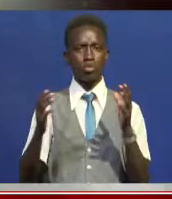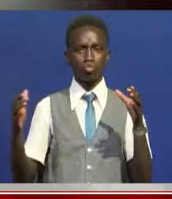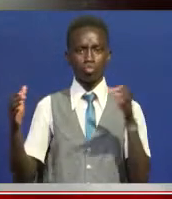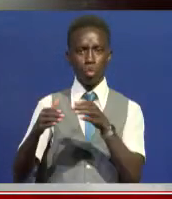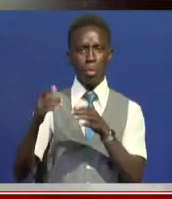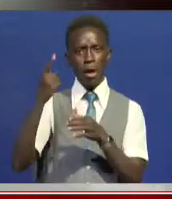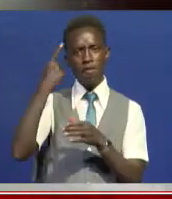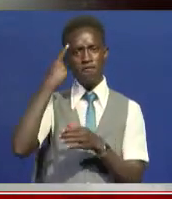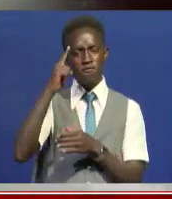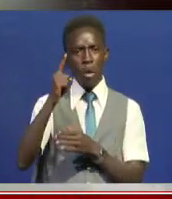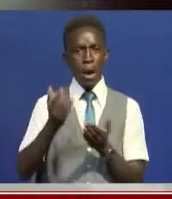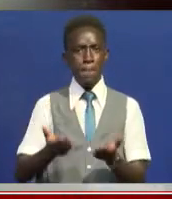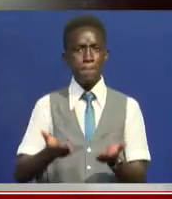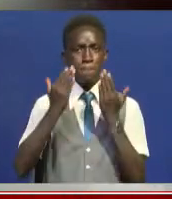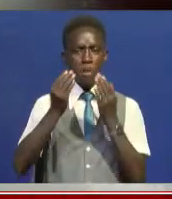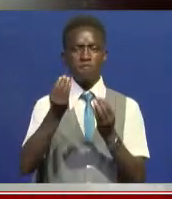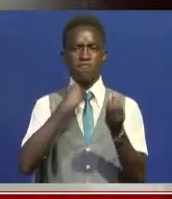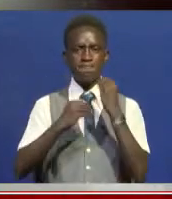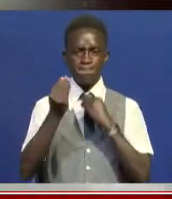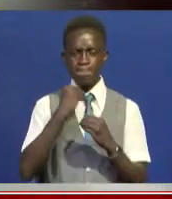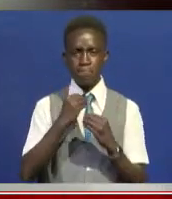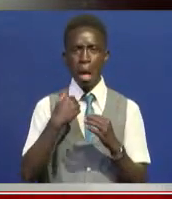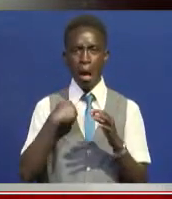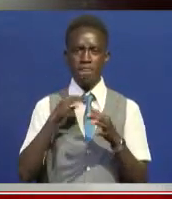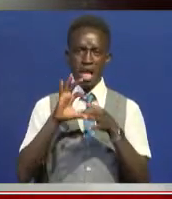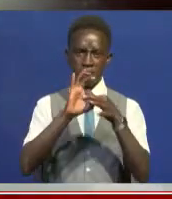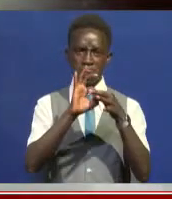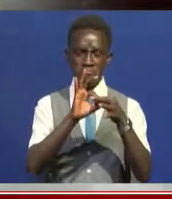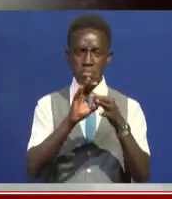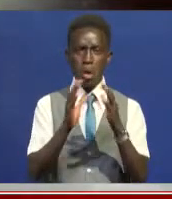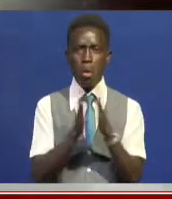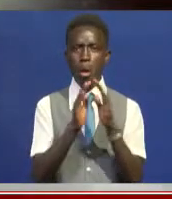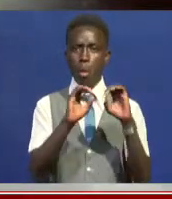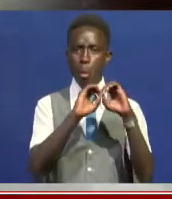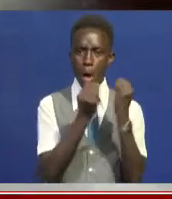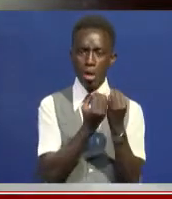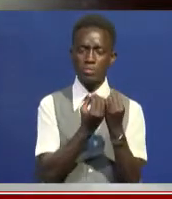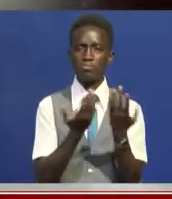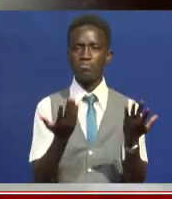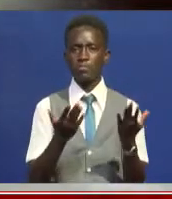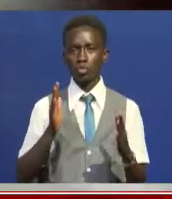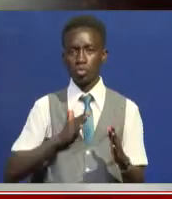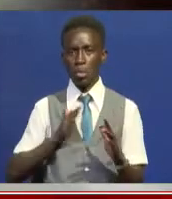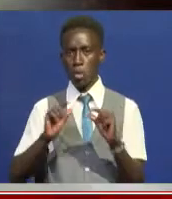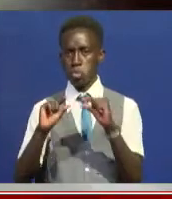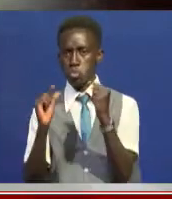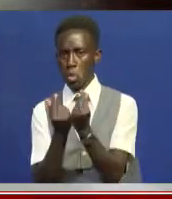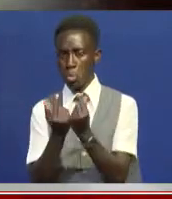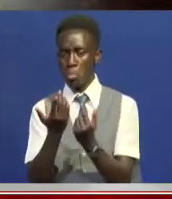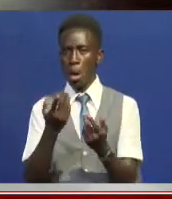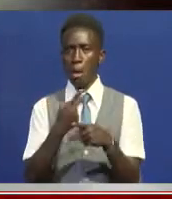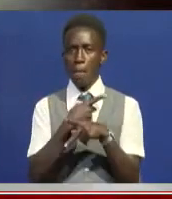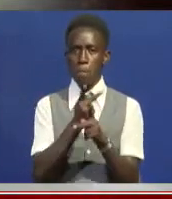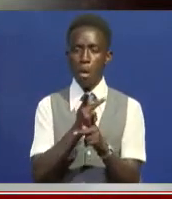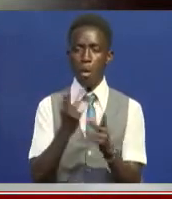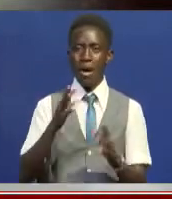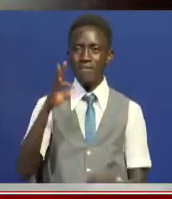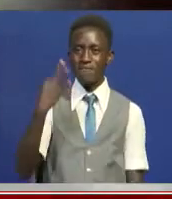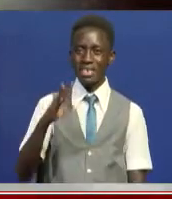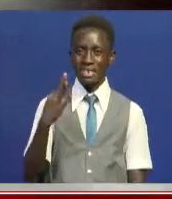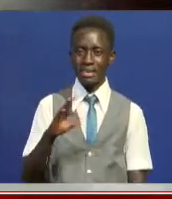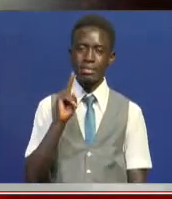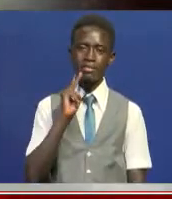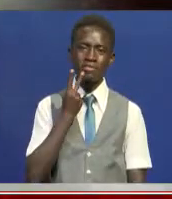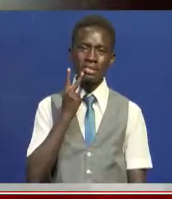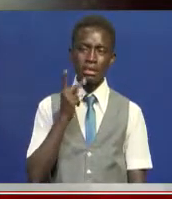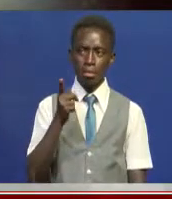with community-based organizations and women groups to promote production of indigenous vegetables as an alternative